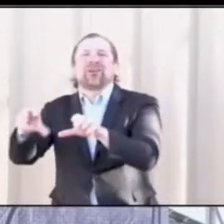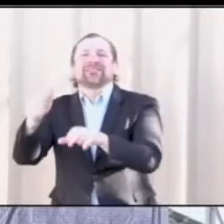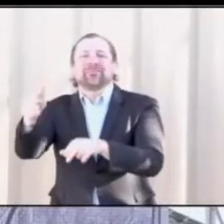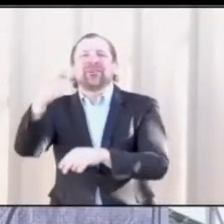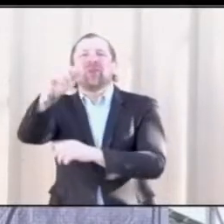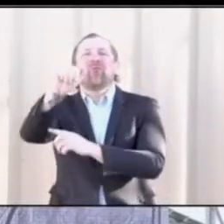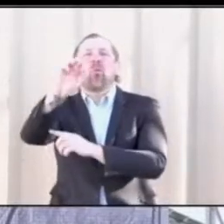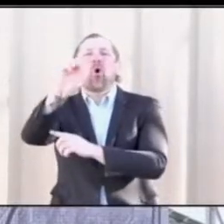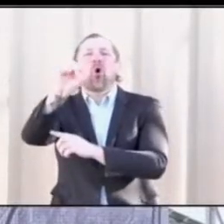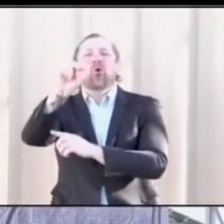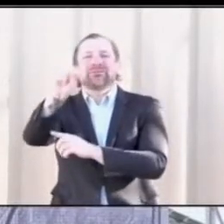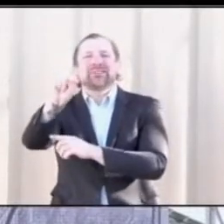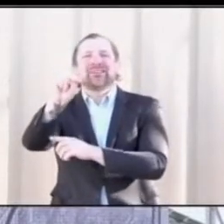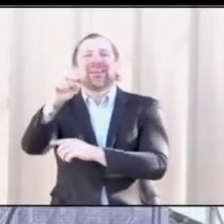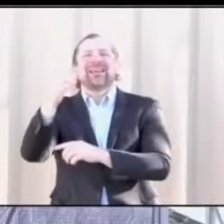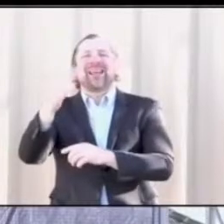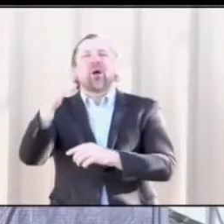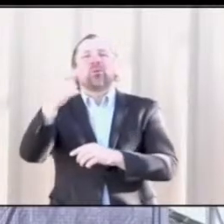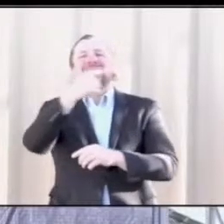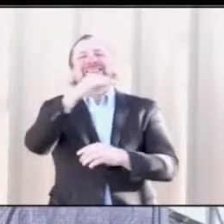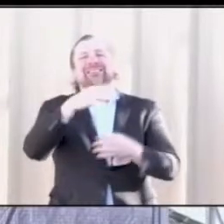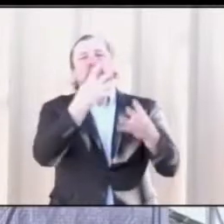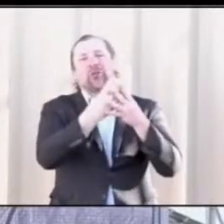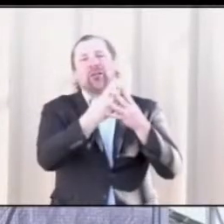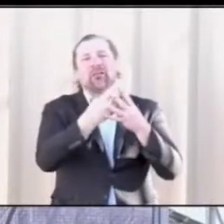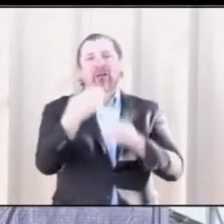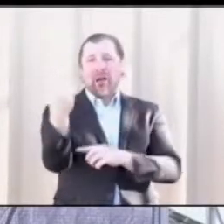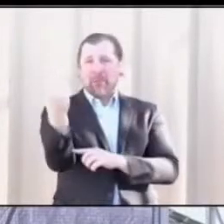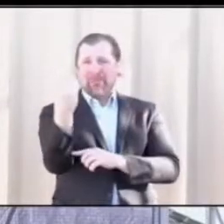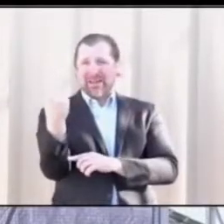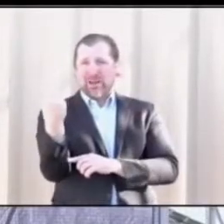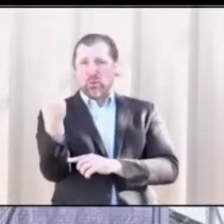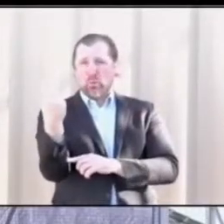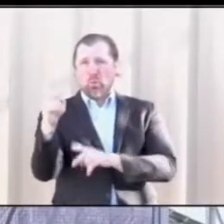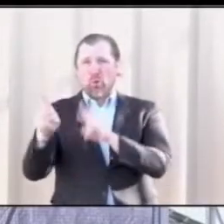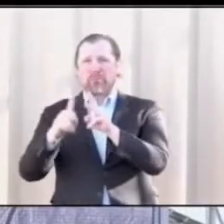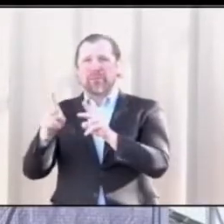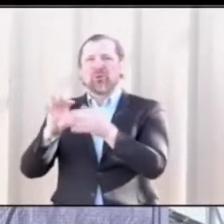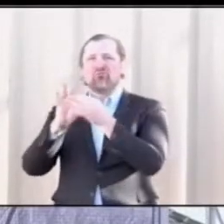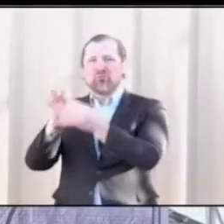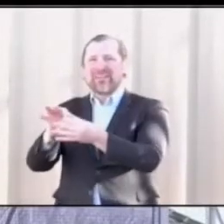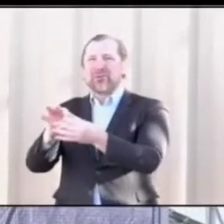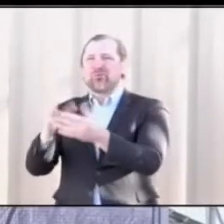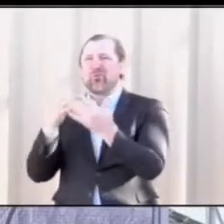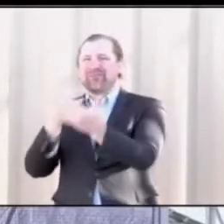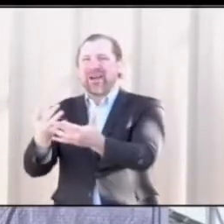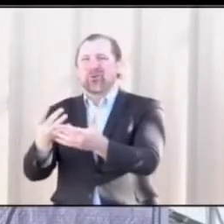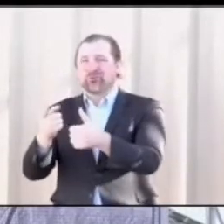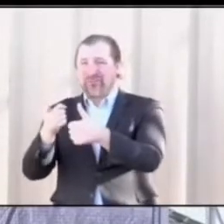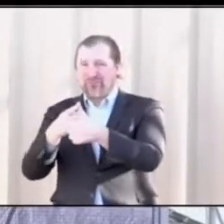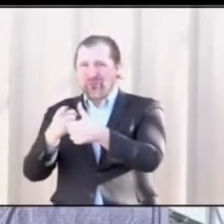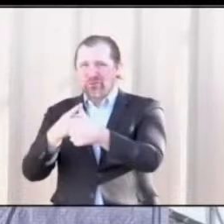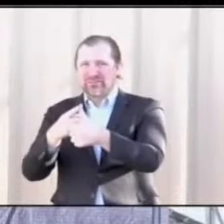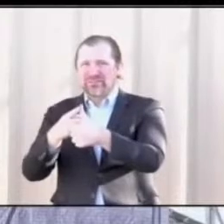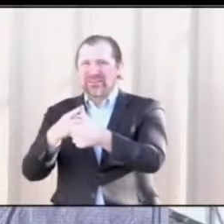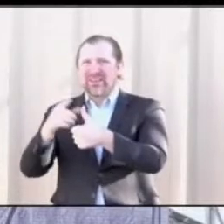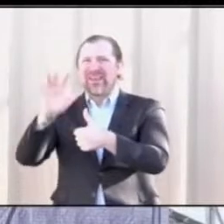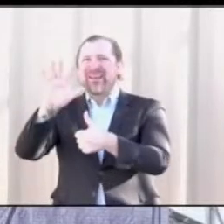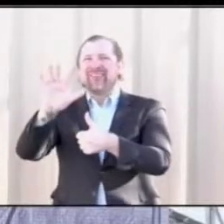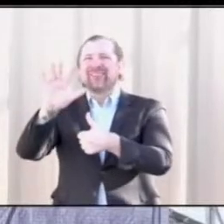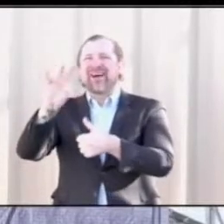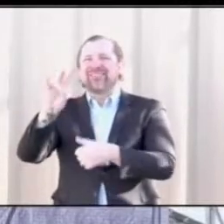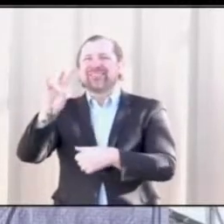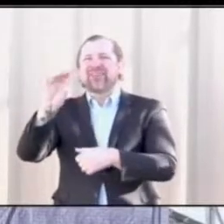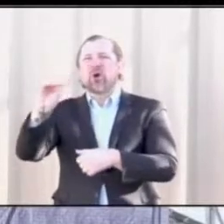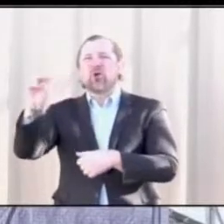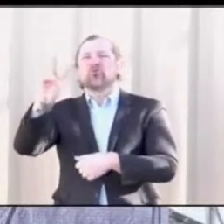booked into Valley Jail section. On Monday, 2 additional suspects related to the fires. The first took place at 5700 block of Van